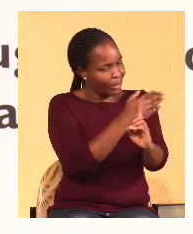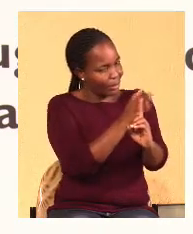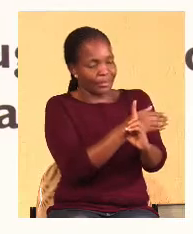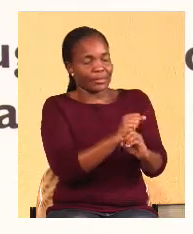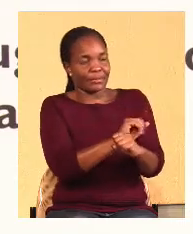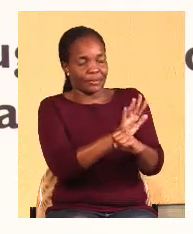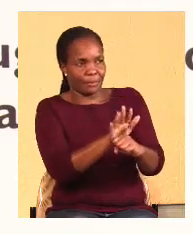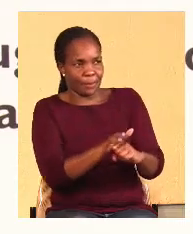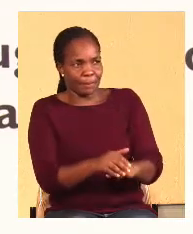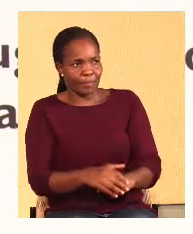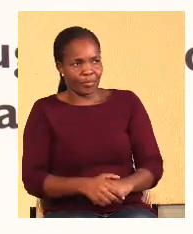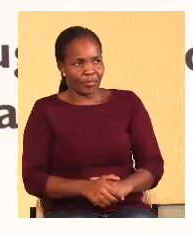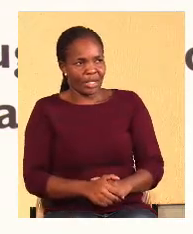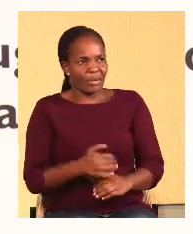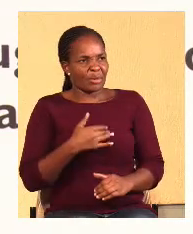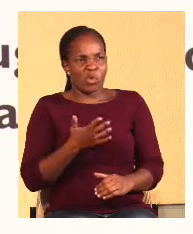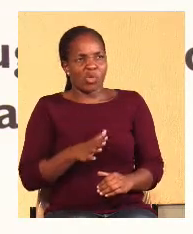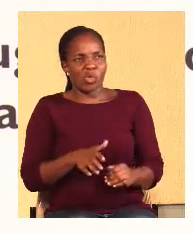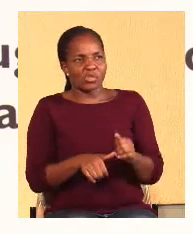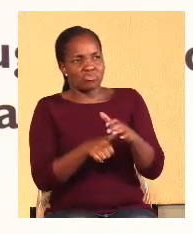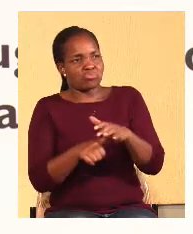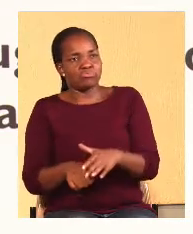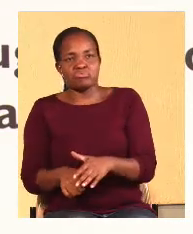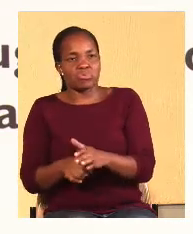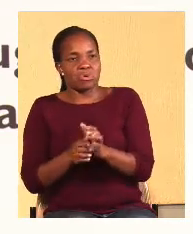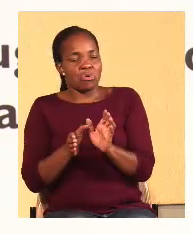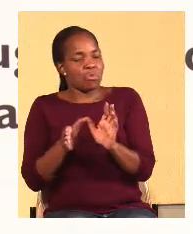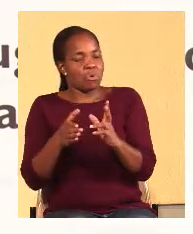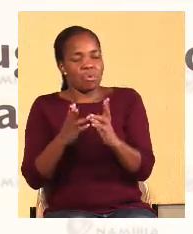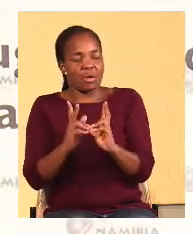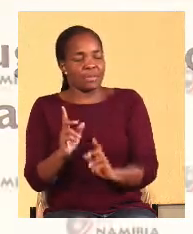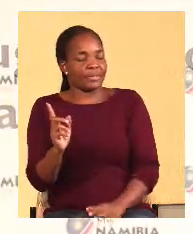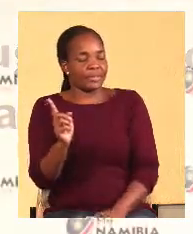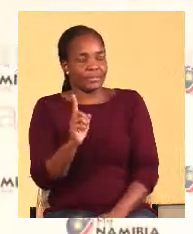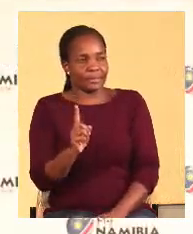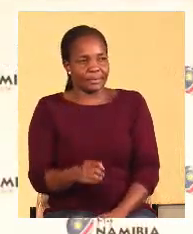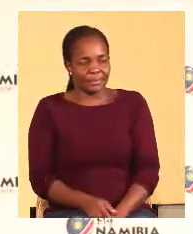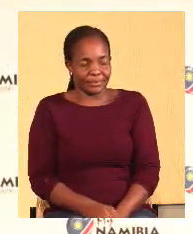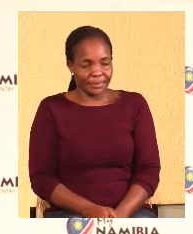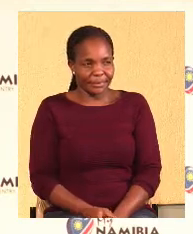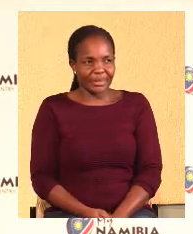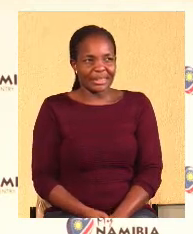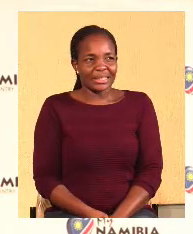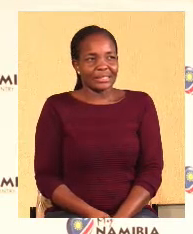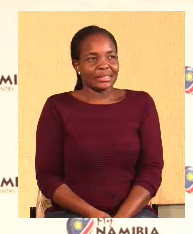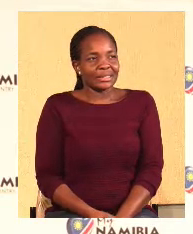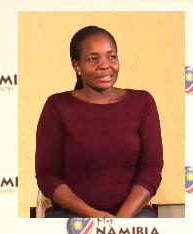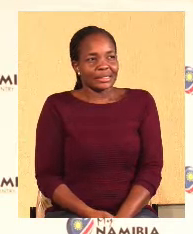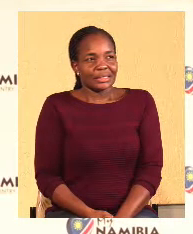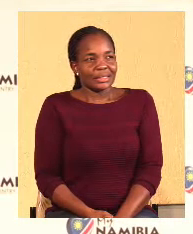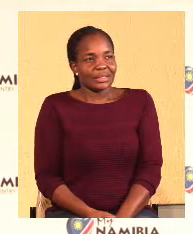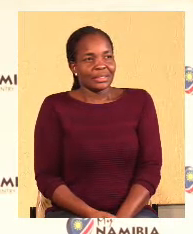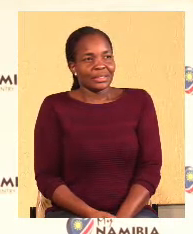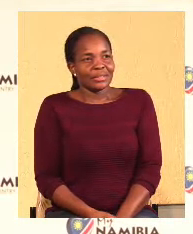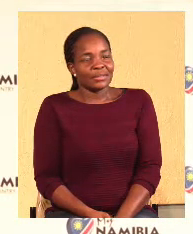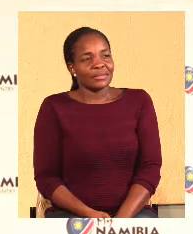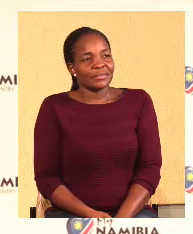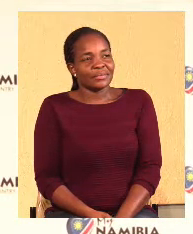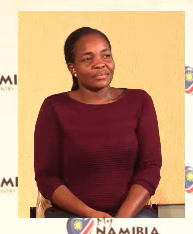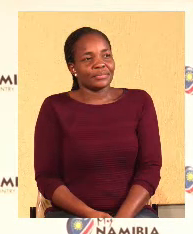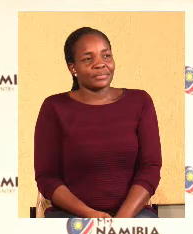the intention is never to prejudice the Namibian society. A question that relates directly to what was asked by the last speaker